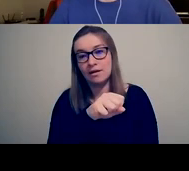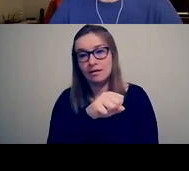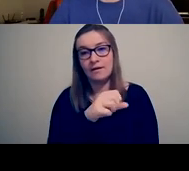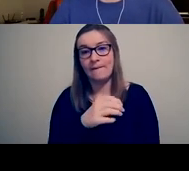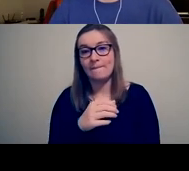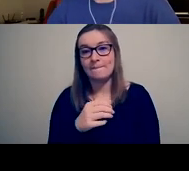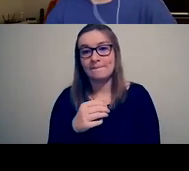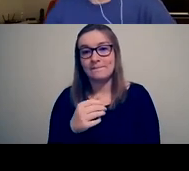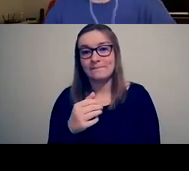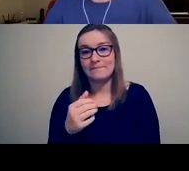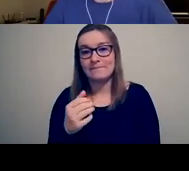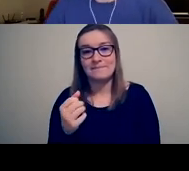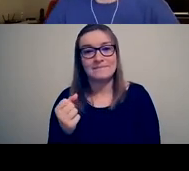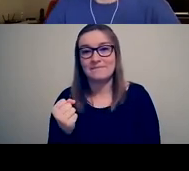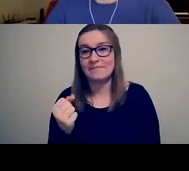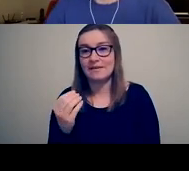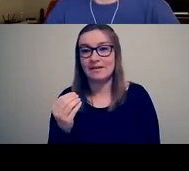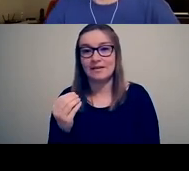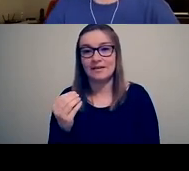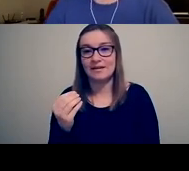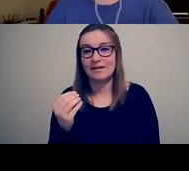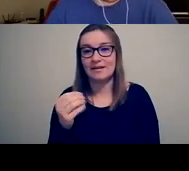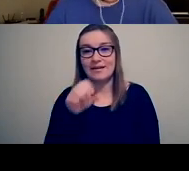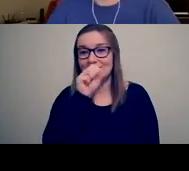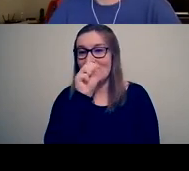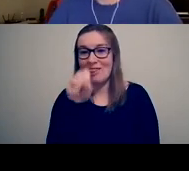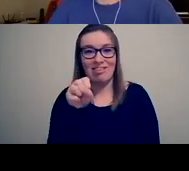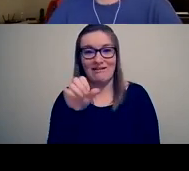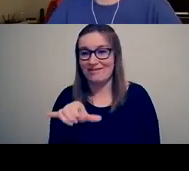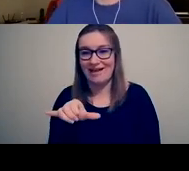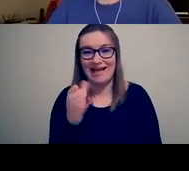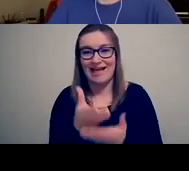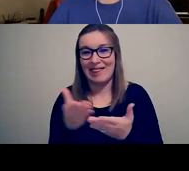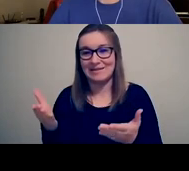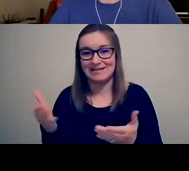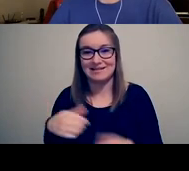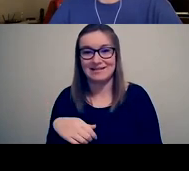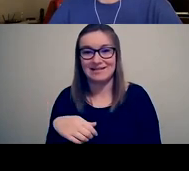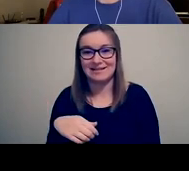If you love your passion. Huh? I just love that element. Vehicle type heading level. Oh, here.